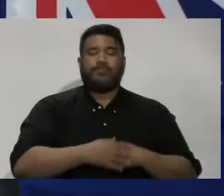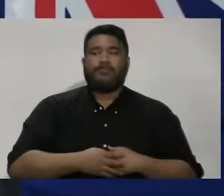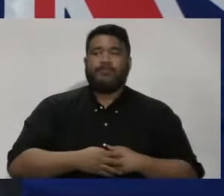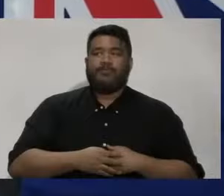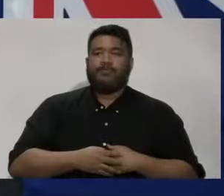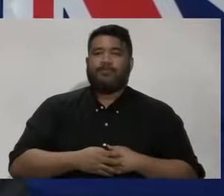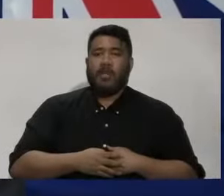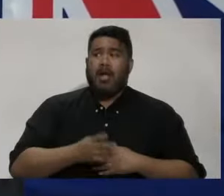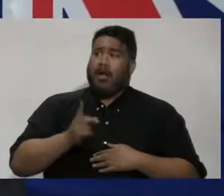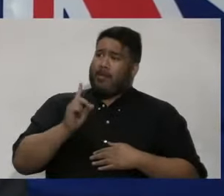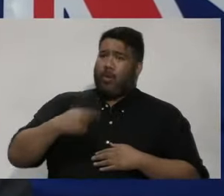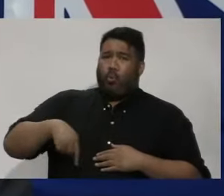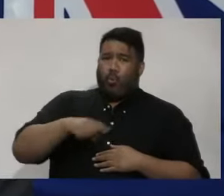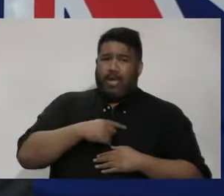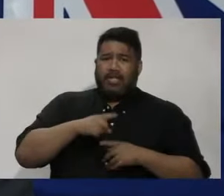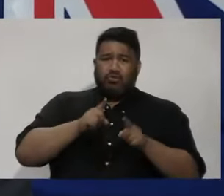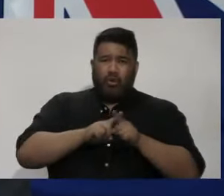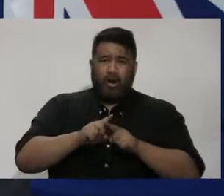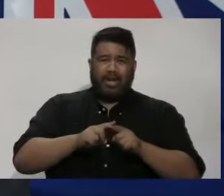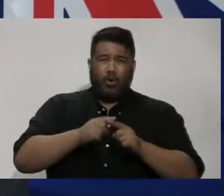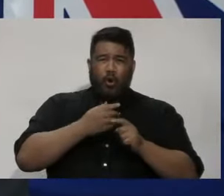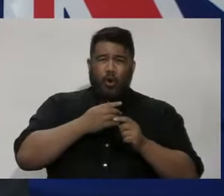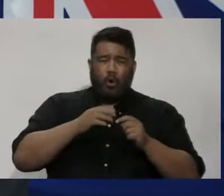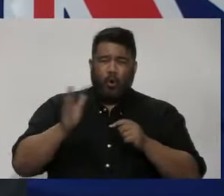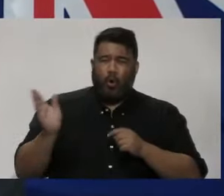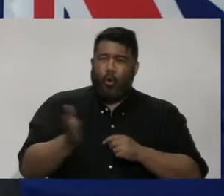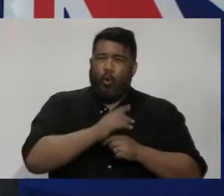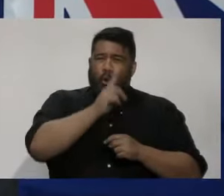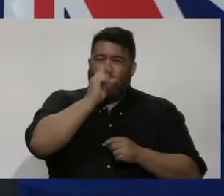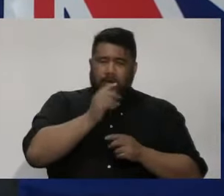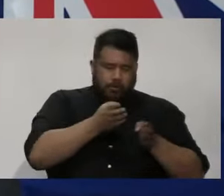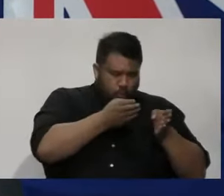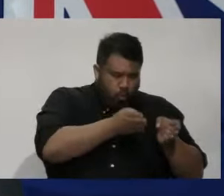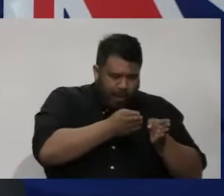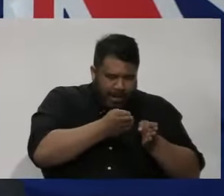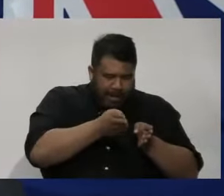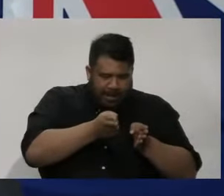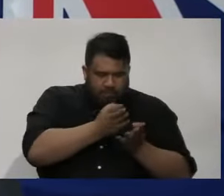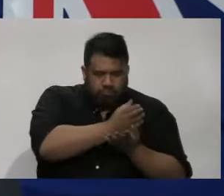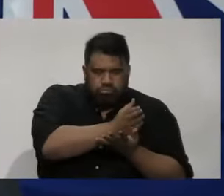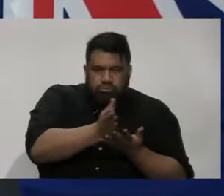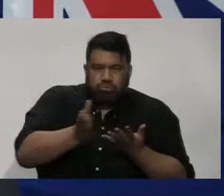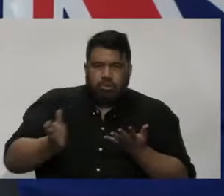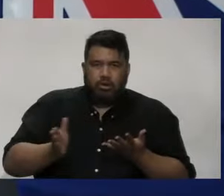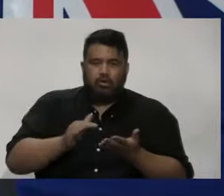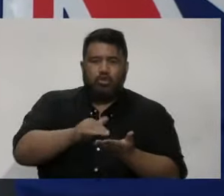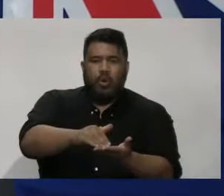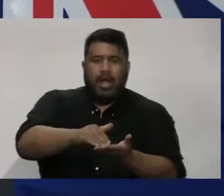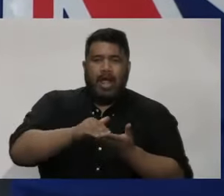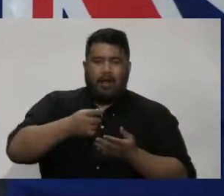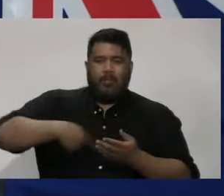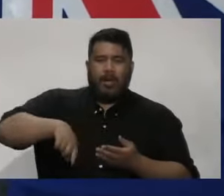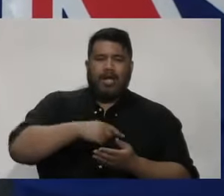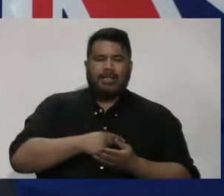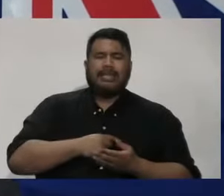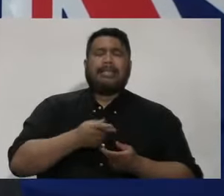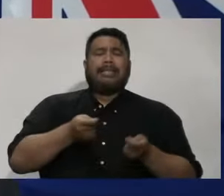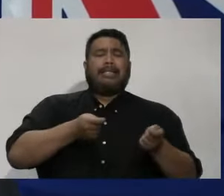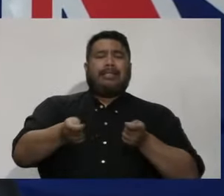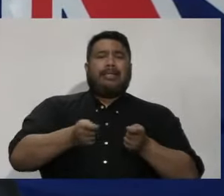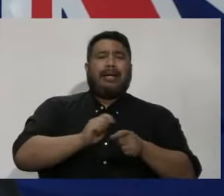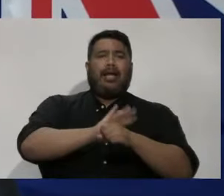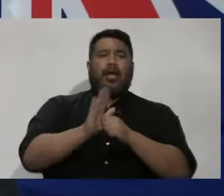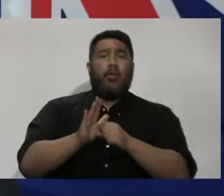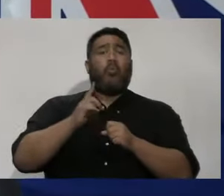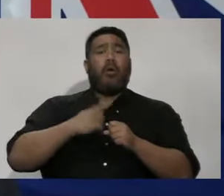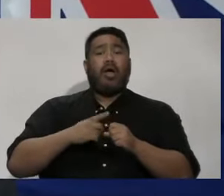in the toolbox, including the new ones that come up, to help avoid having to go up alert levels